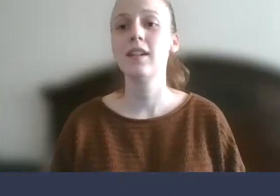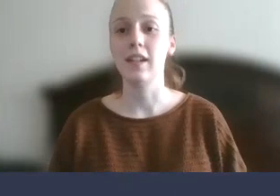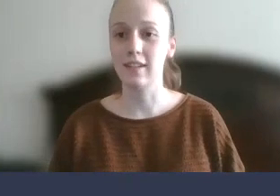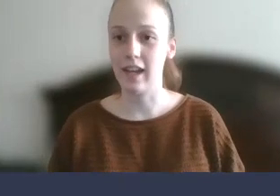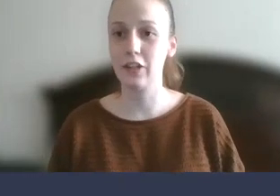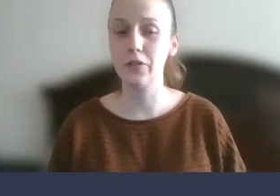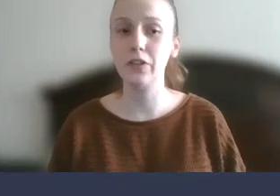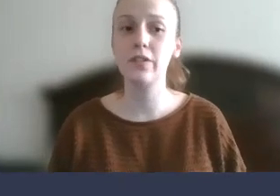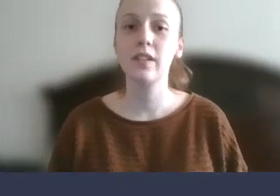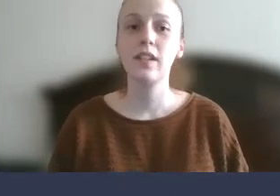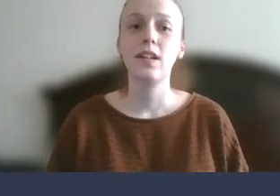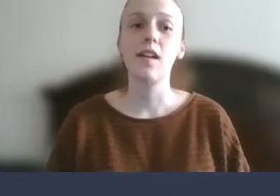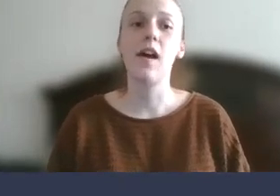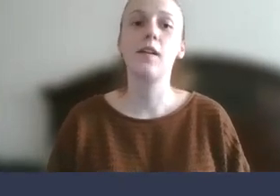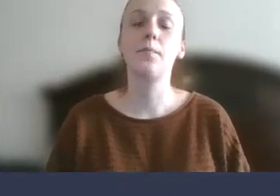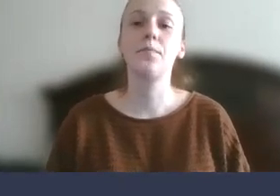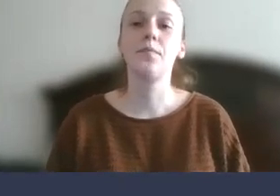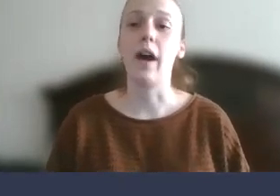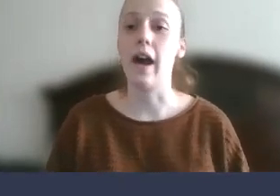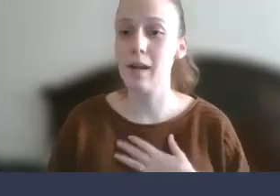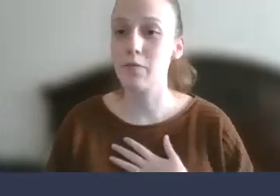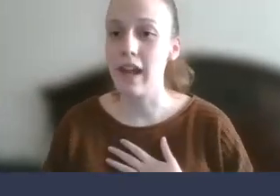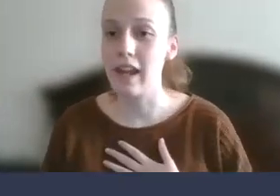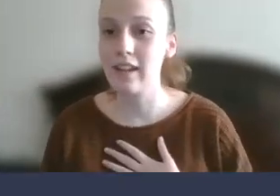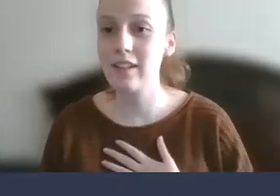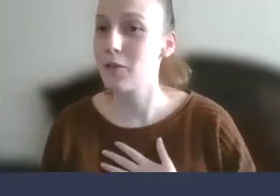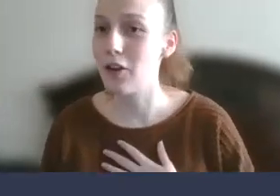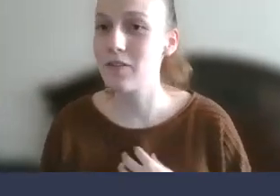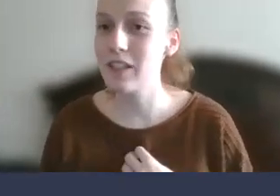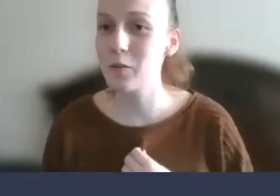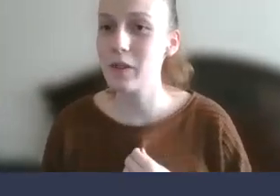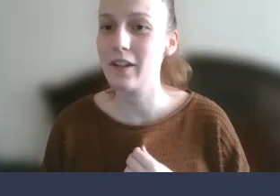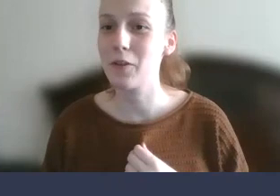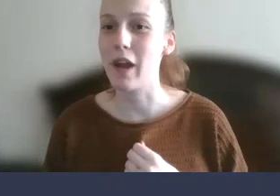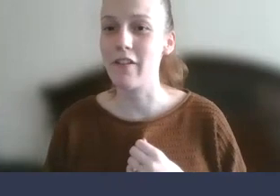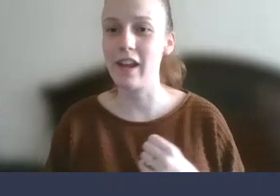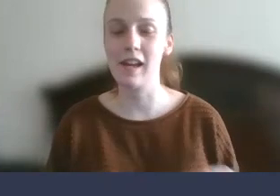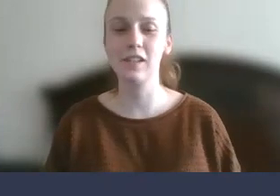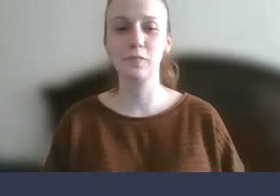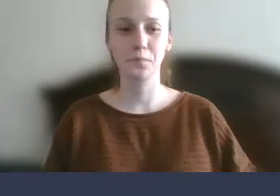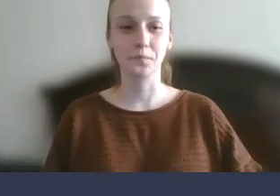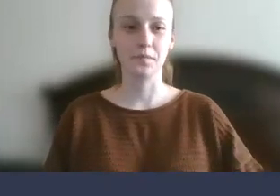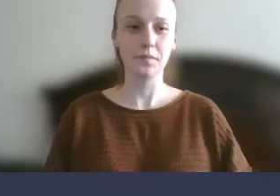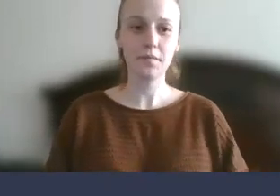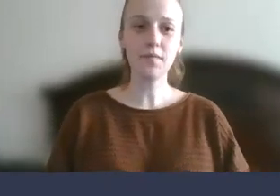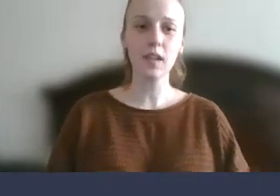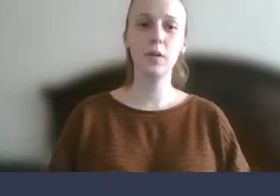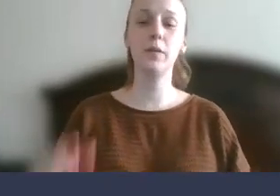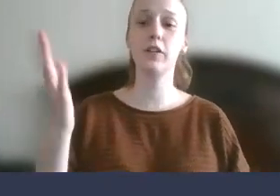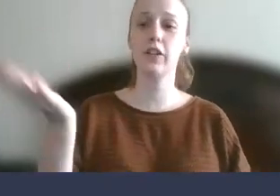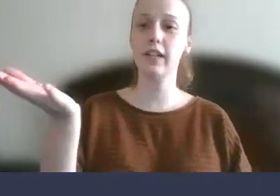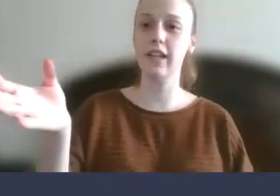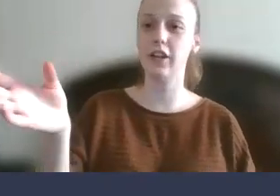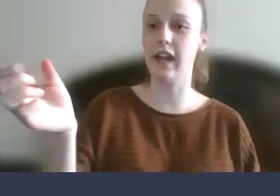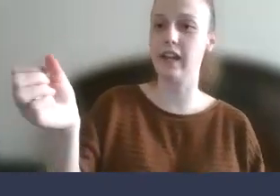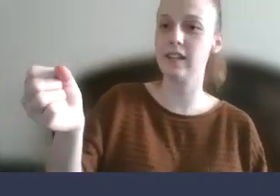dominant is the hand you use. I am right-handed, so all of these will be done with my right hand. But